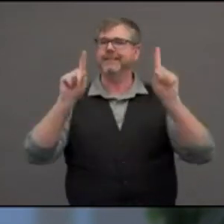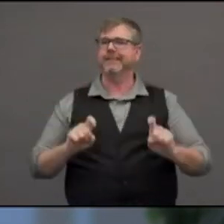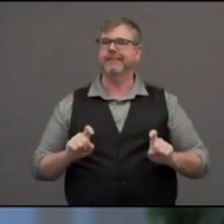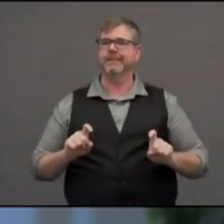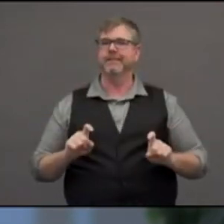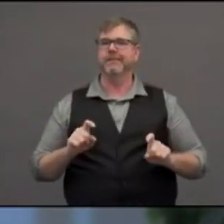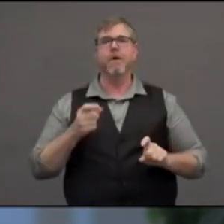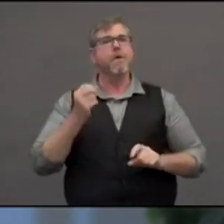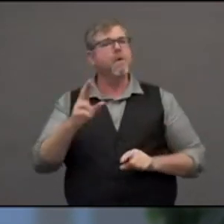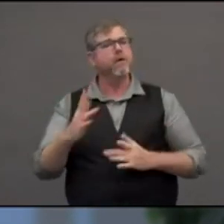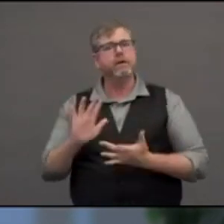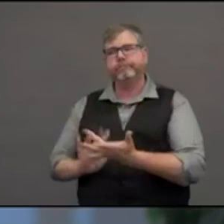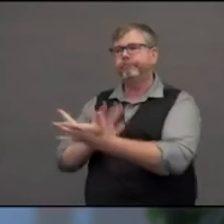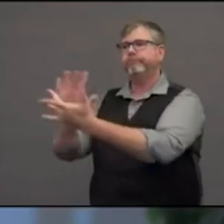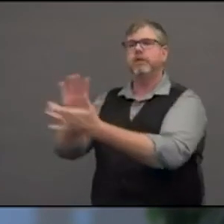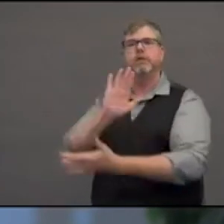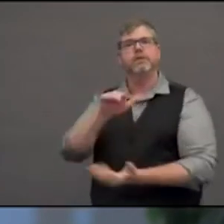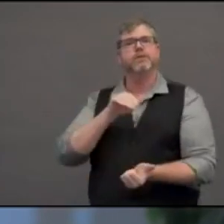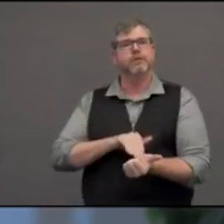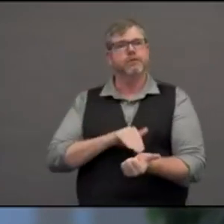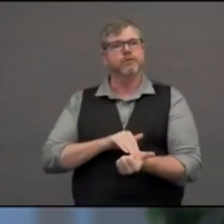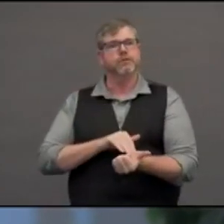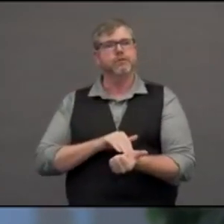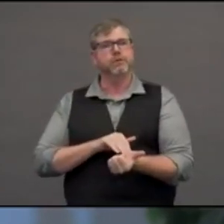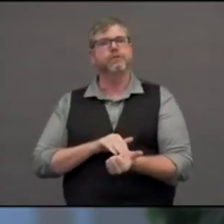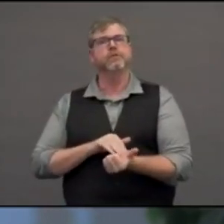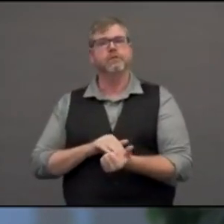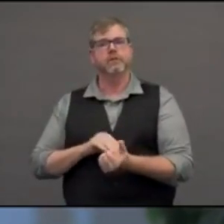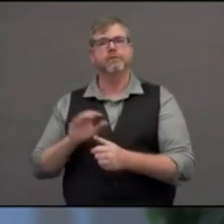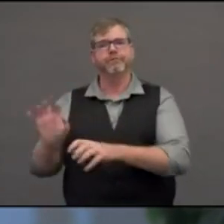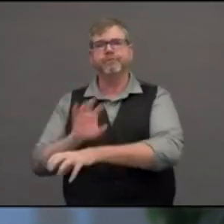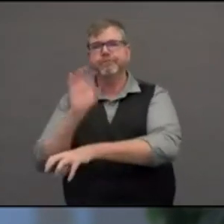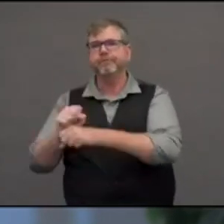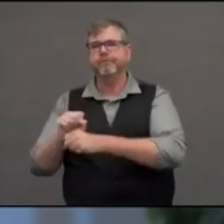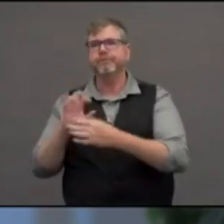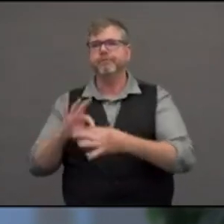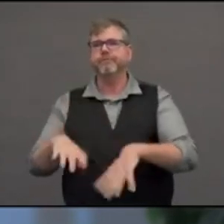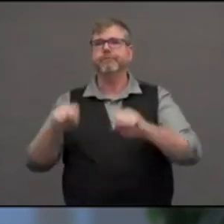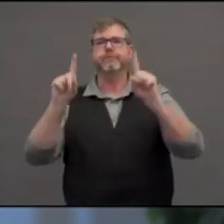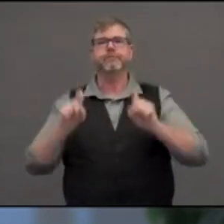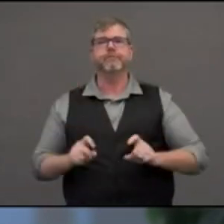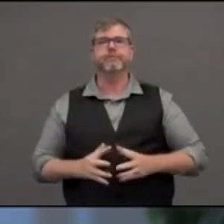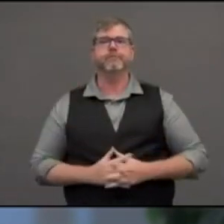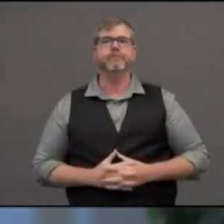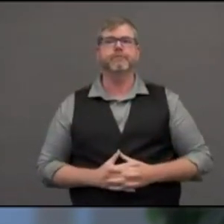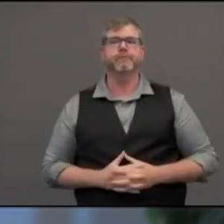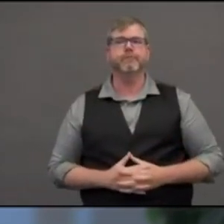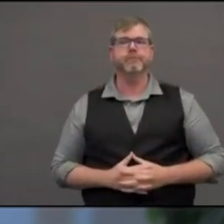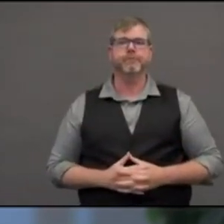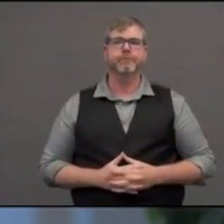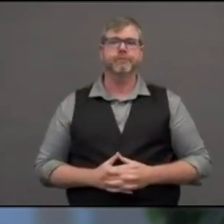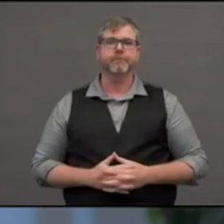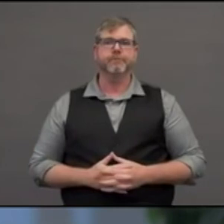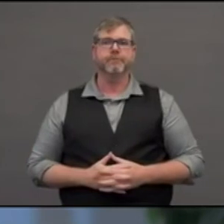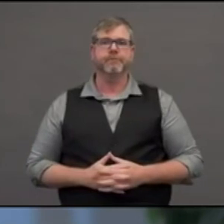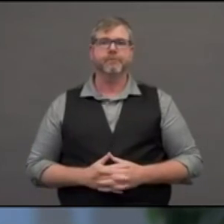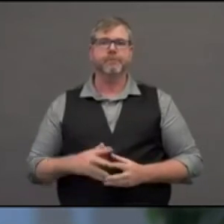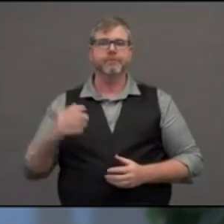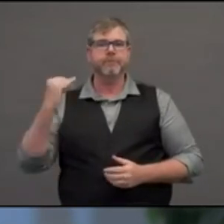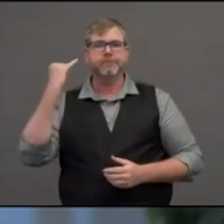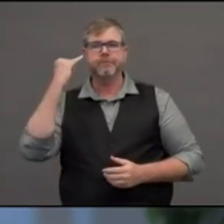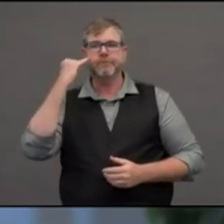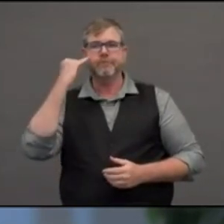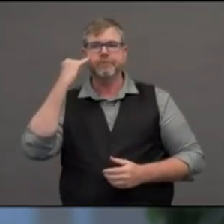or go to your provider for that. If someone told you that you were a contact of a case, then we want you to go and be tested. And then all